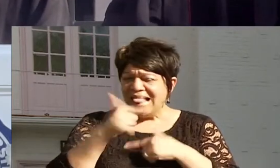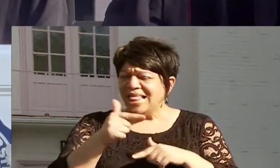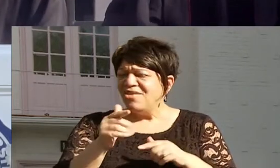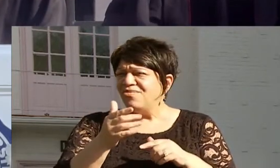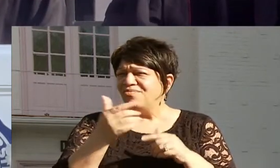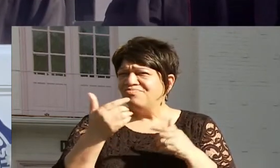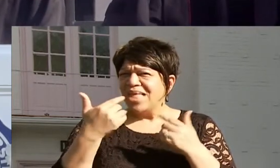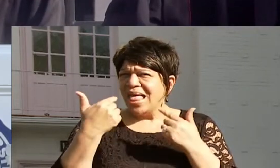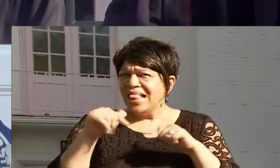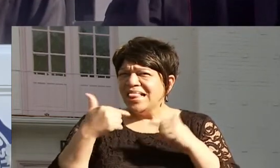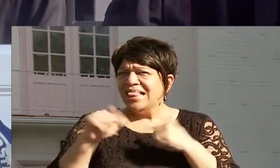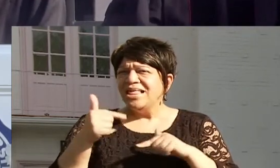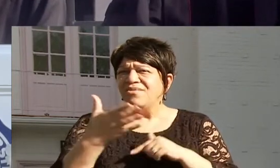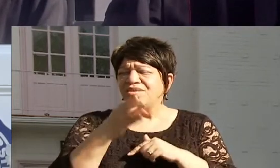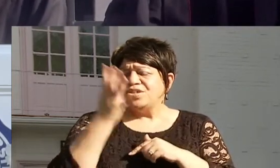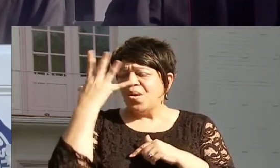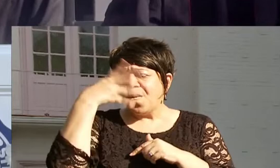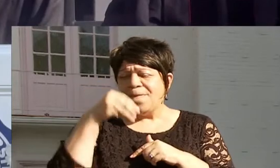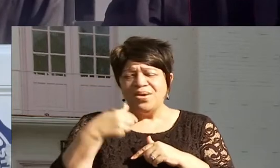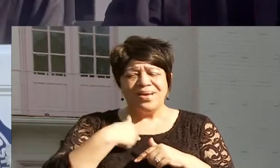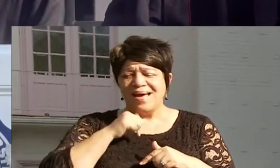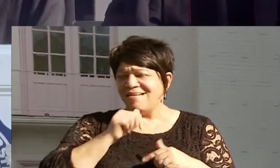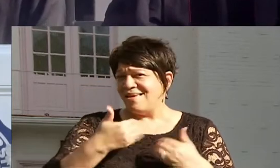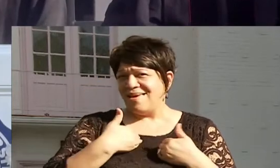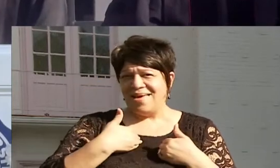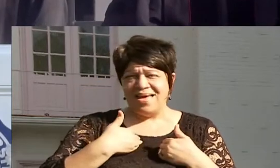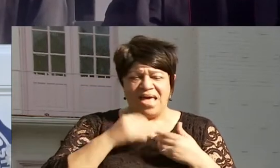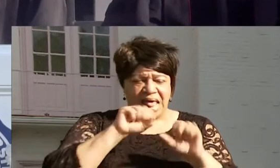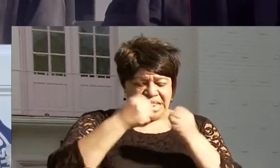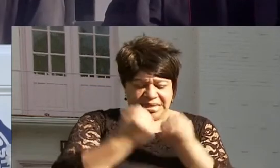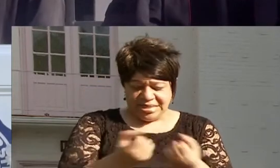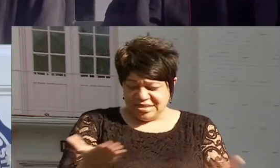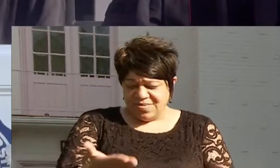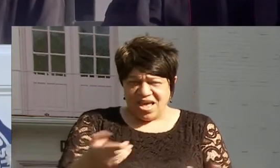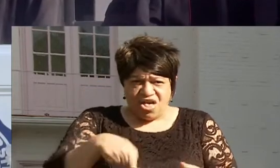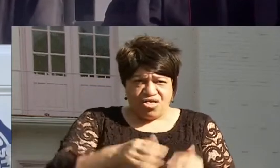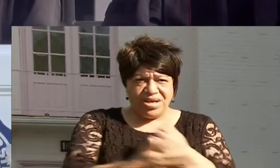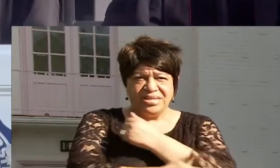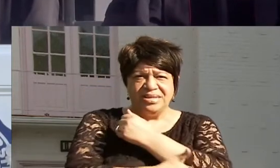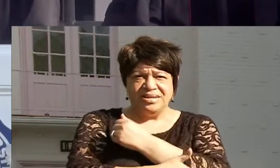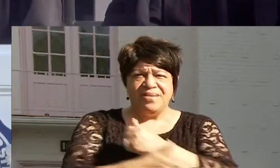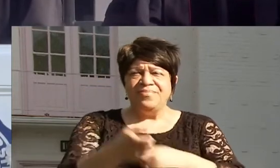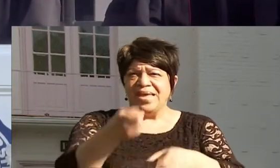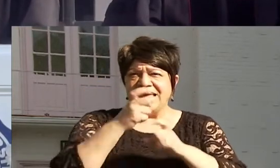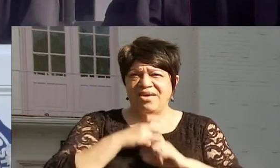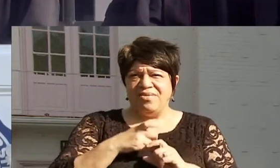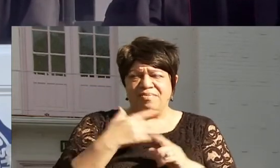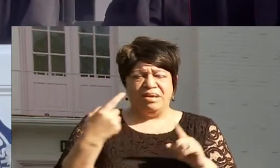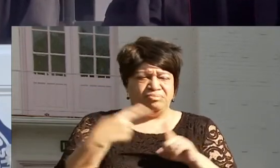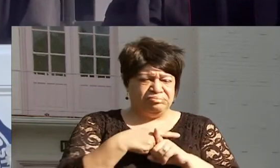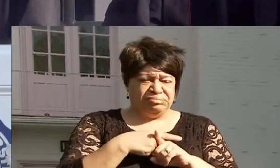was beautiful. The system here in this country had given me a complex.